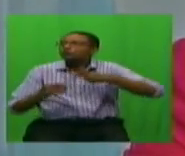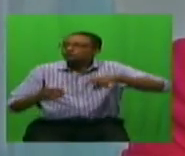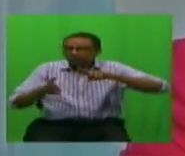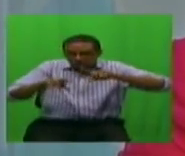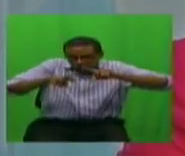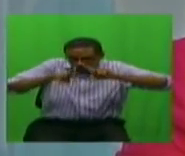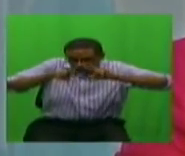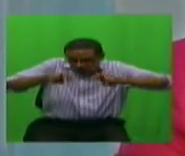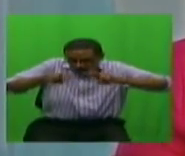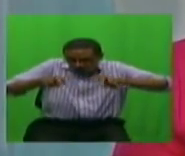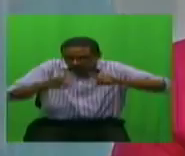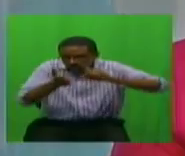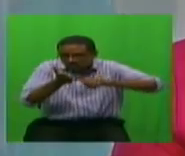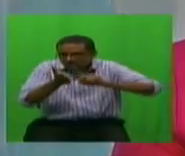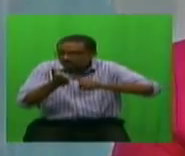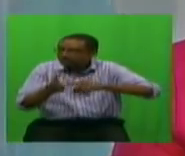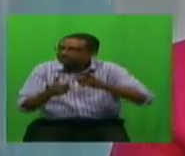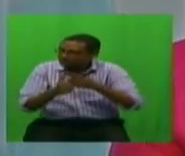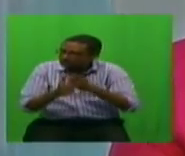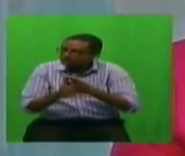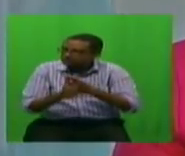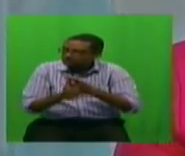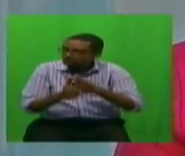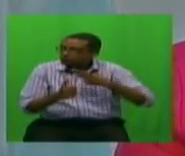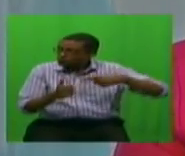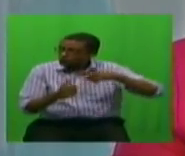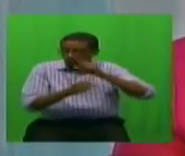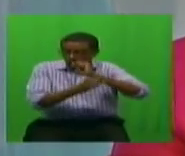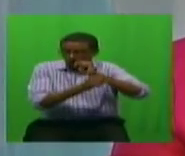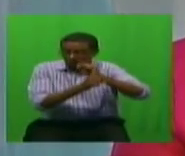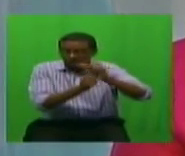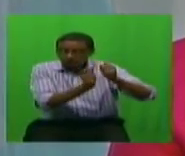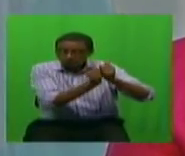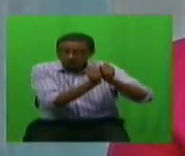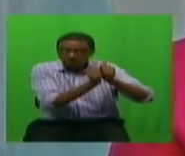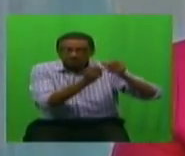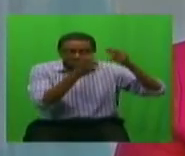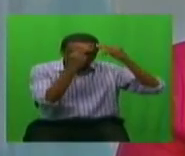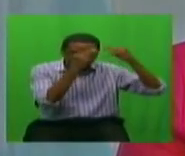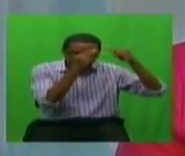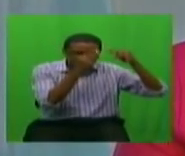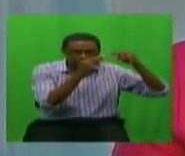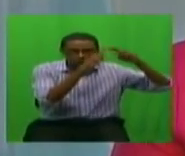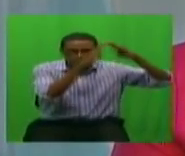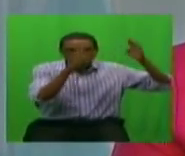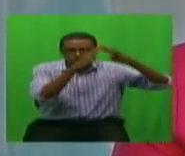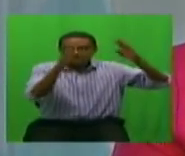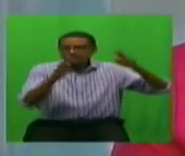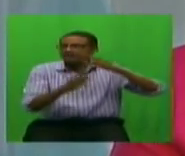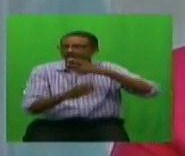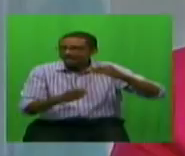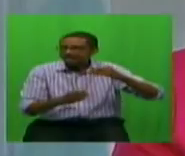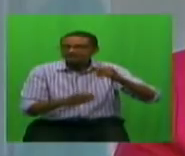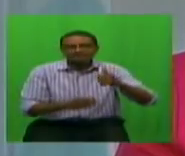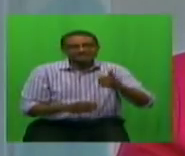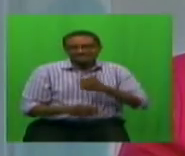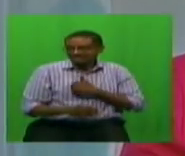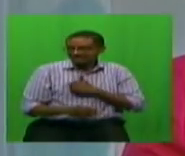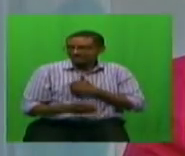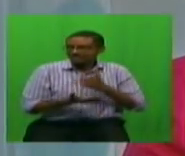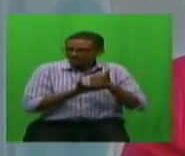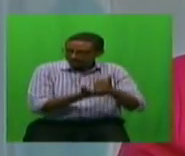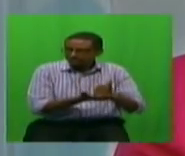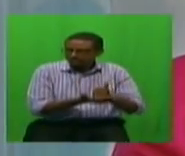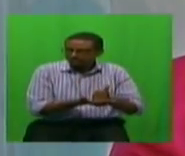last media briefing, we are also working very closely with the Ministry of Housing and Self-Help, and they are dealing with the structural. They would then refer